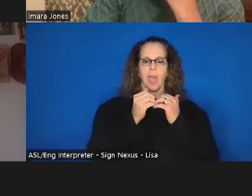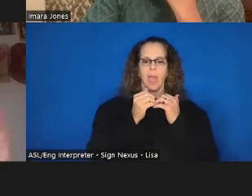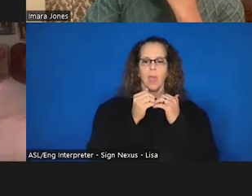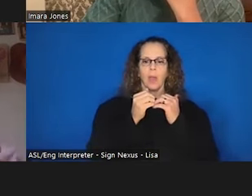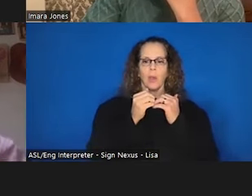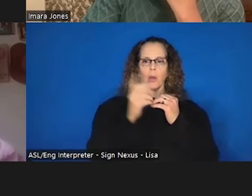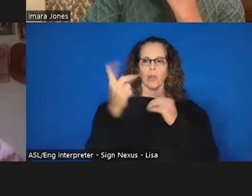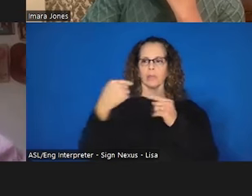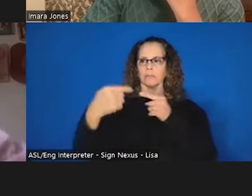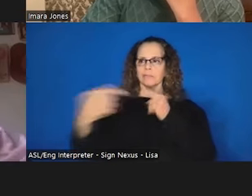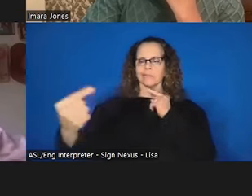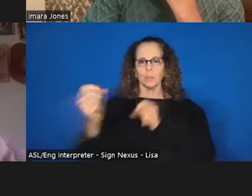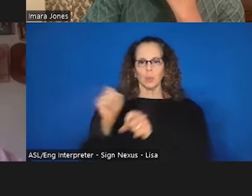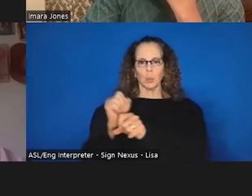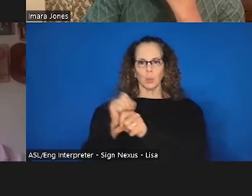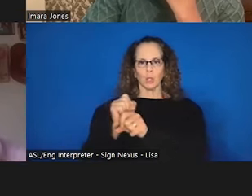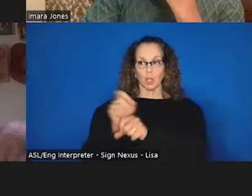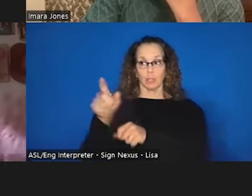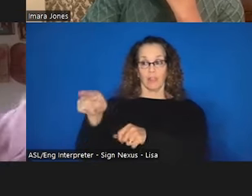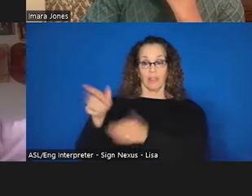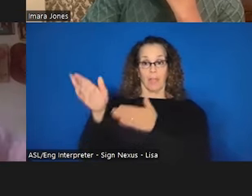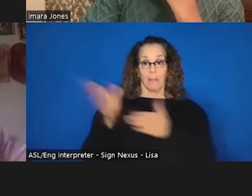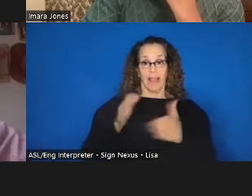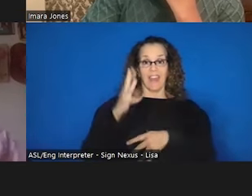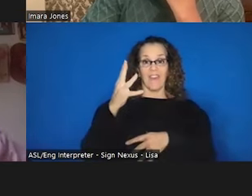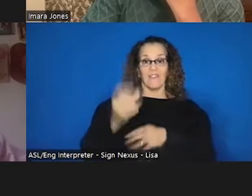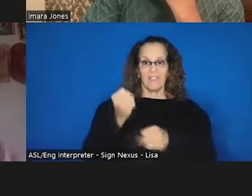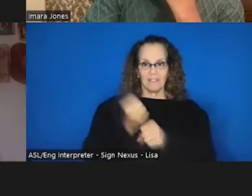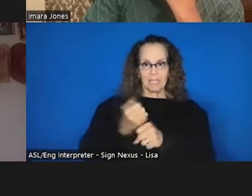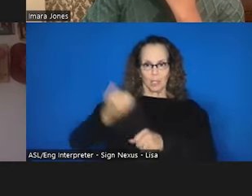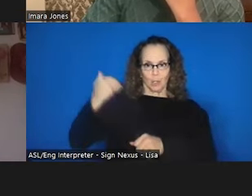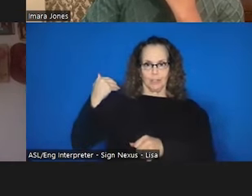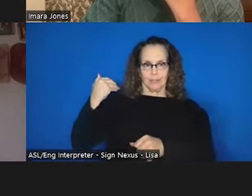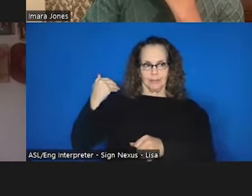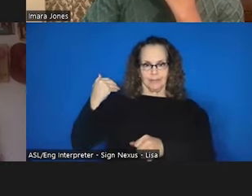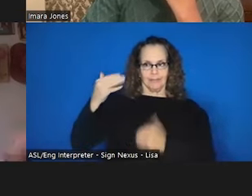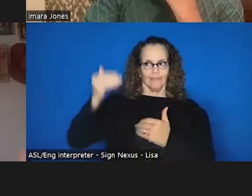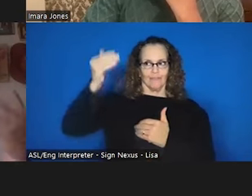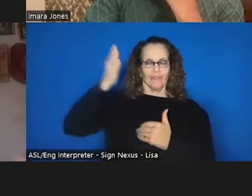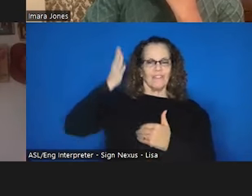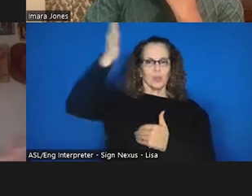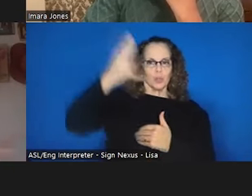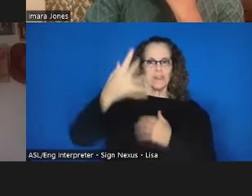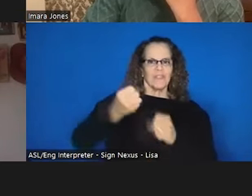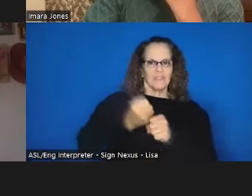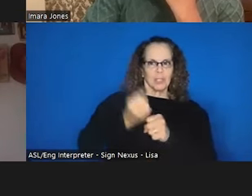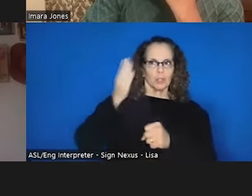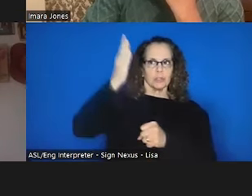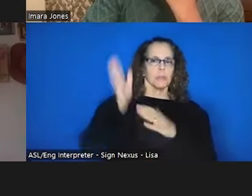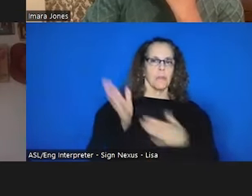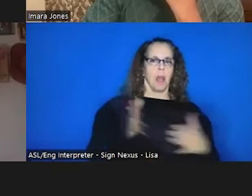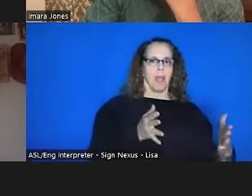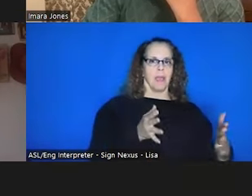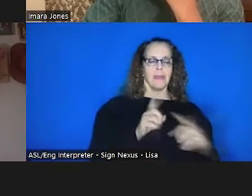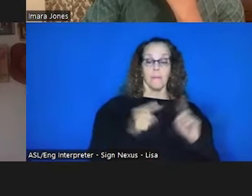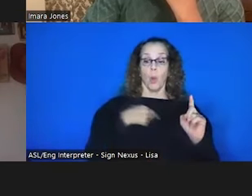plan 50 years in advance, right? They plan for the next 50 years, where we, you know, the progressive, we tend to be